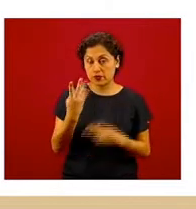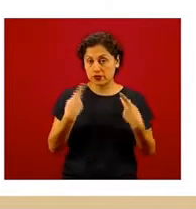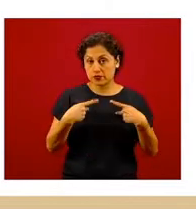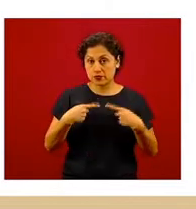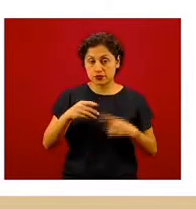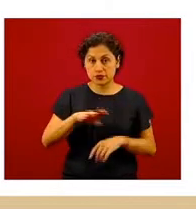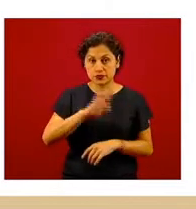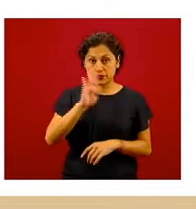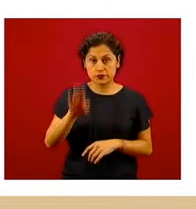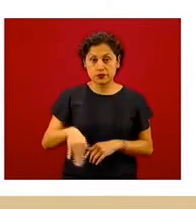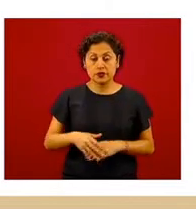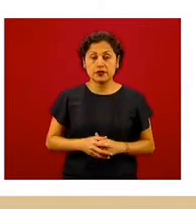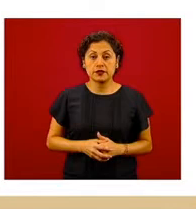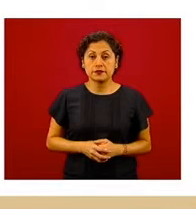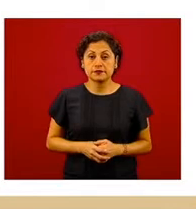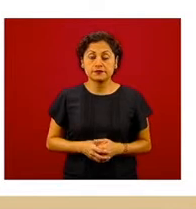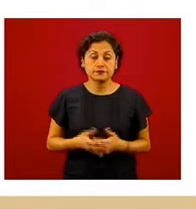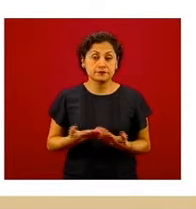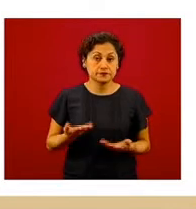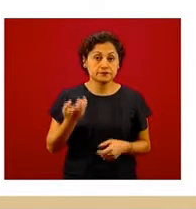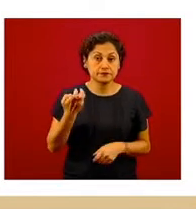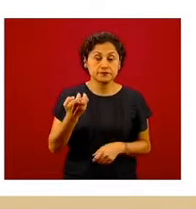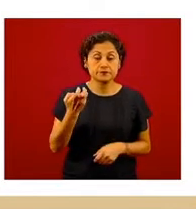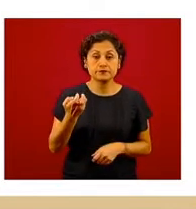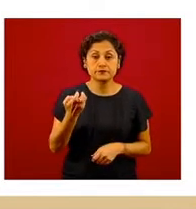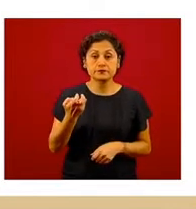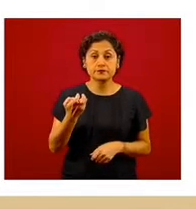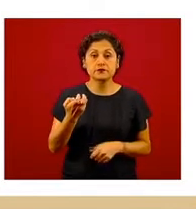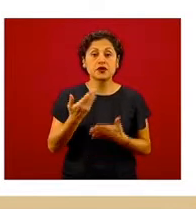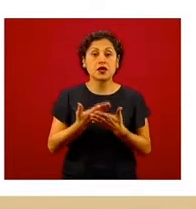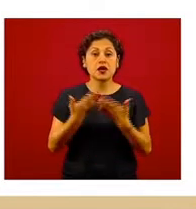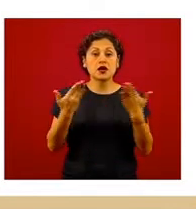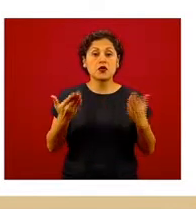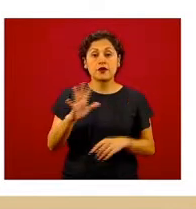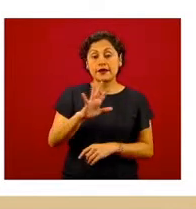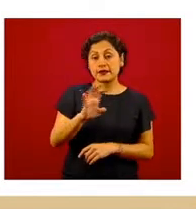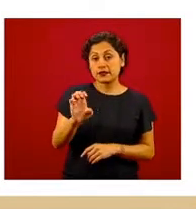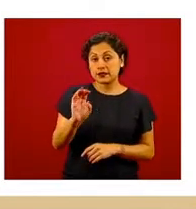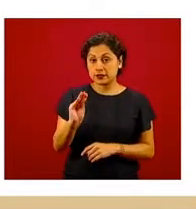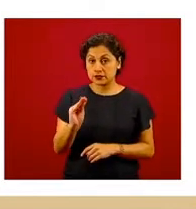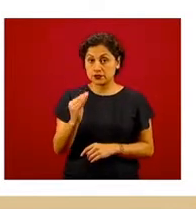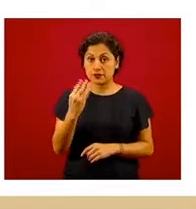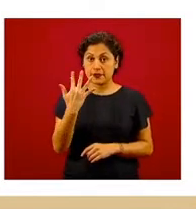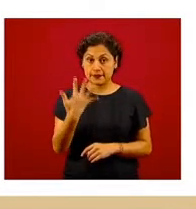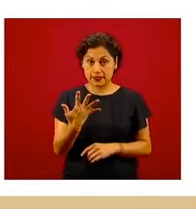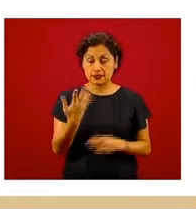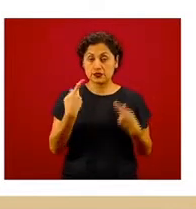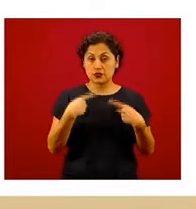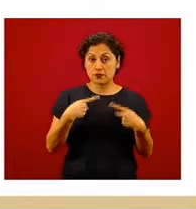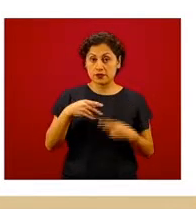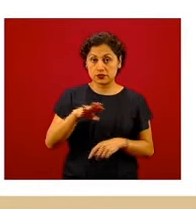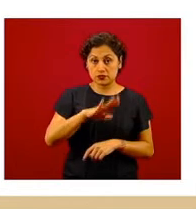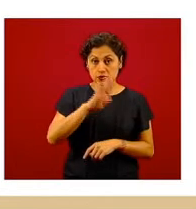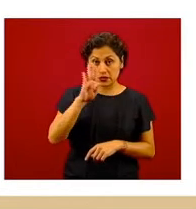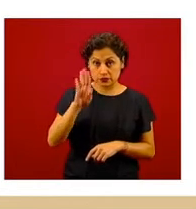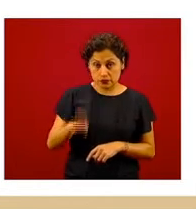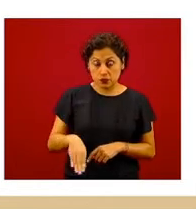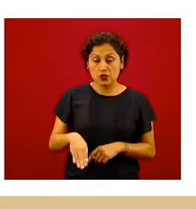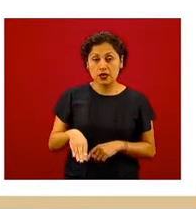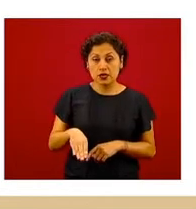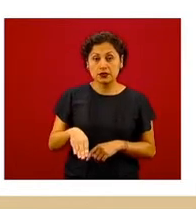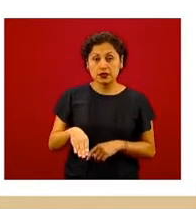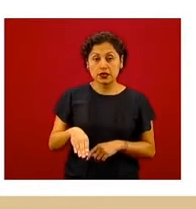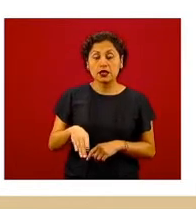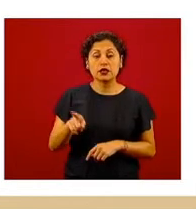7,394 deaths, but keeping in mind that there are still 595 suspect deaths as